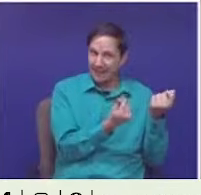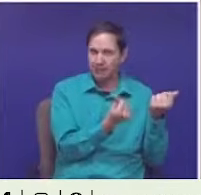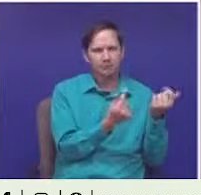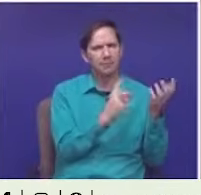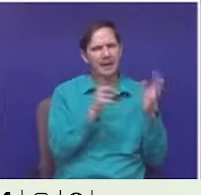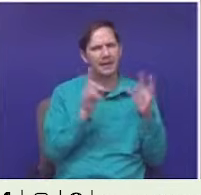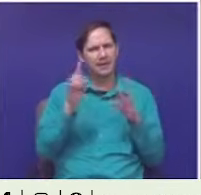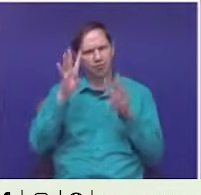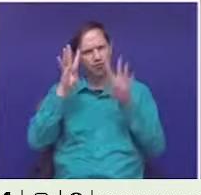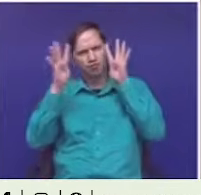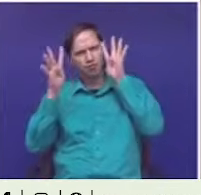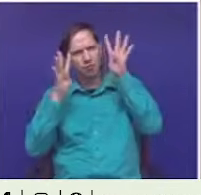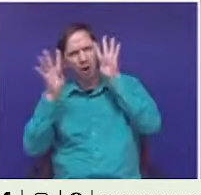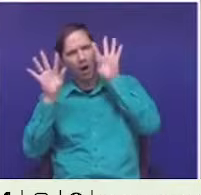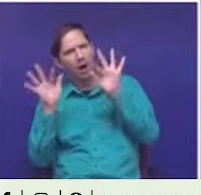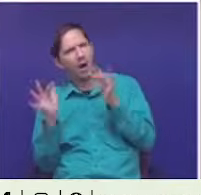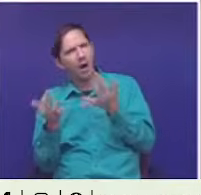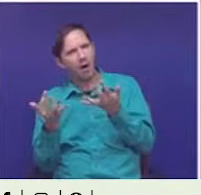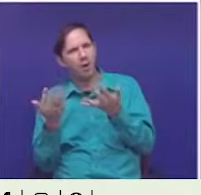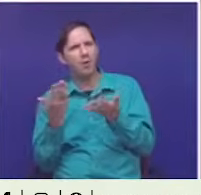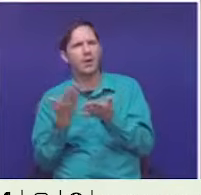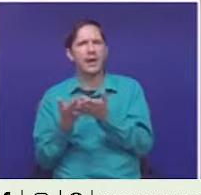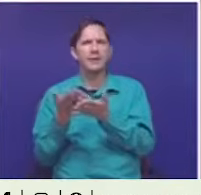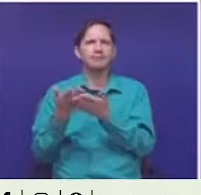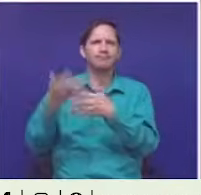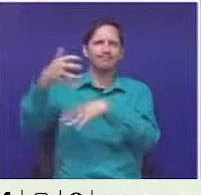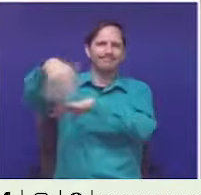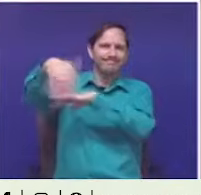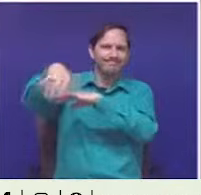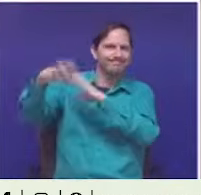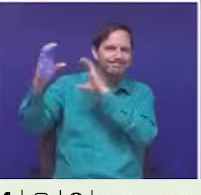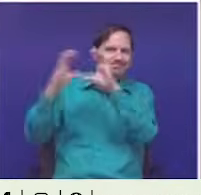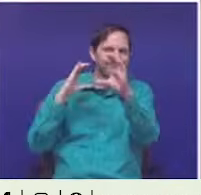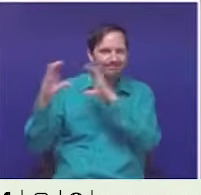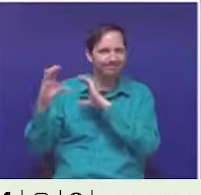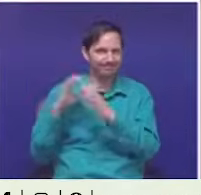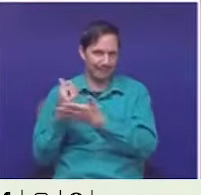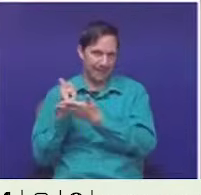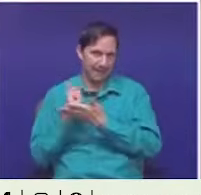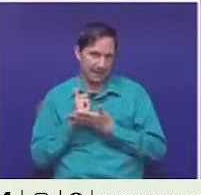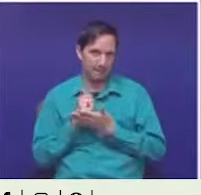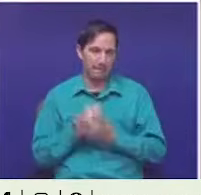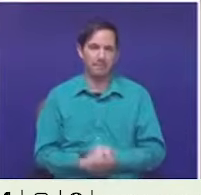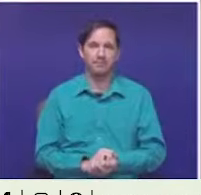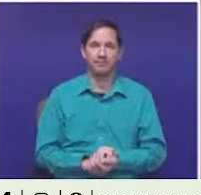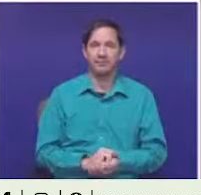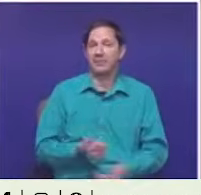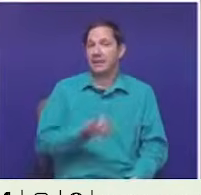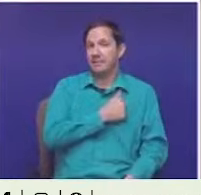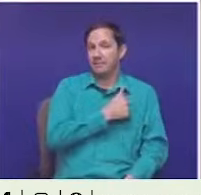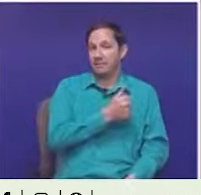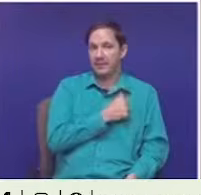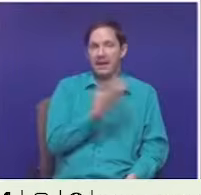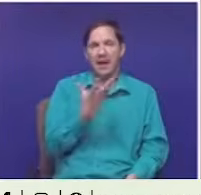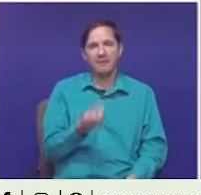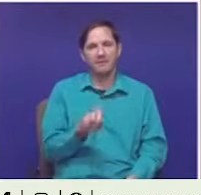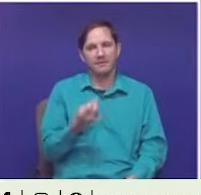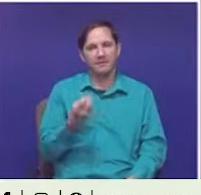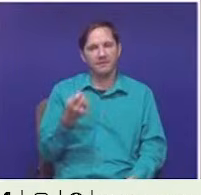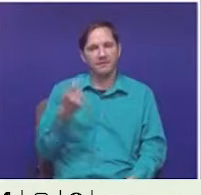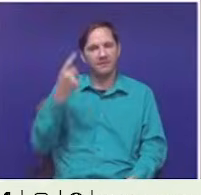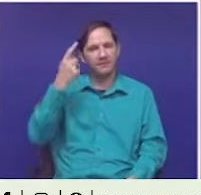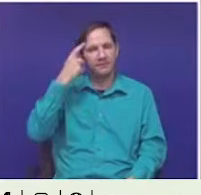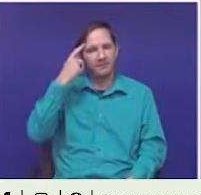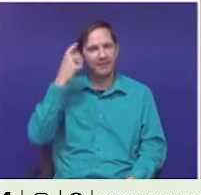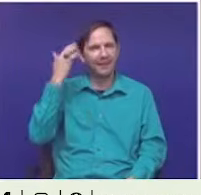can be creative about attracting funding from other sources. We are also fortunate enough to also have thinking partners, and